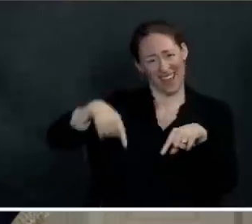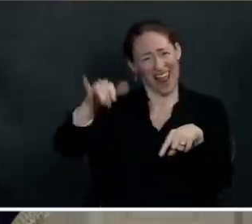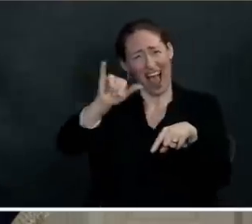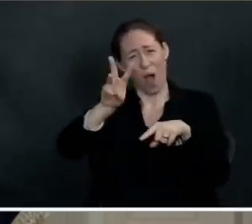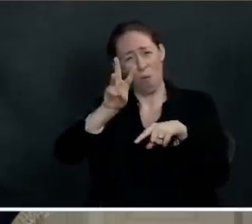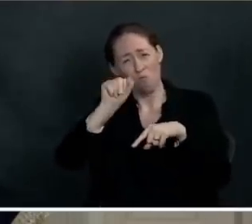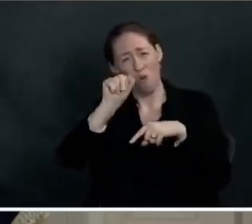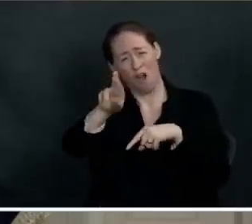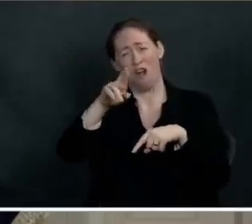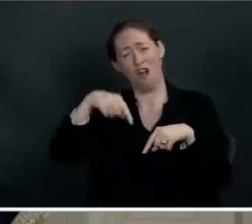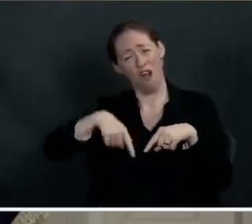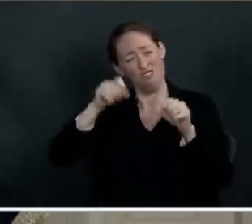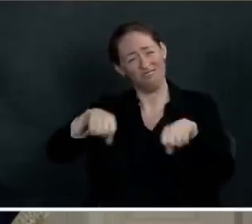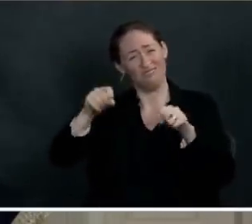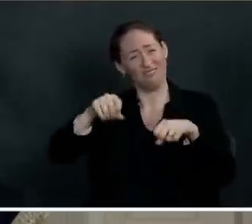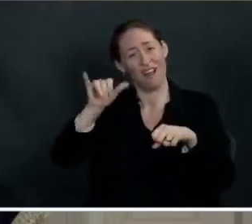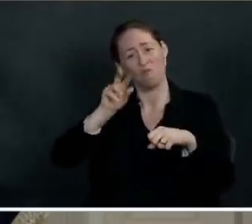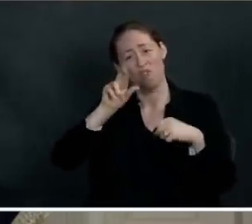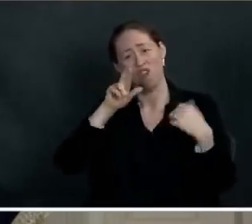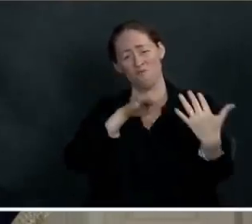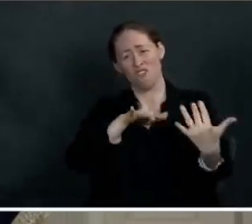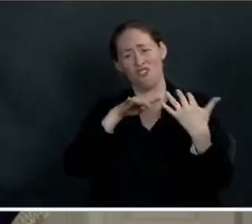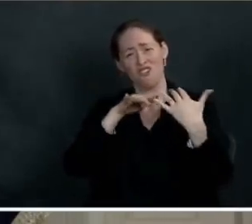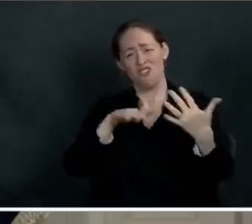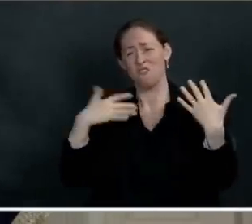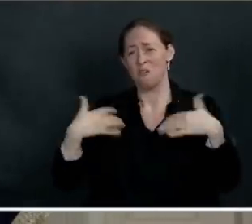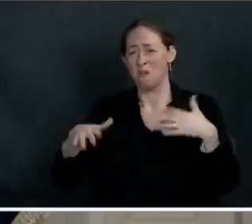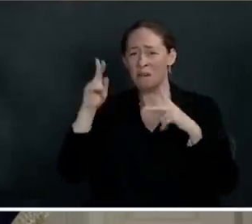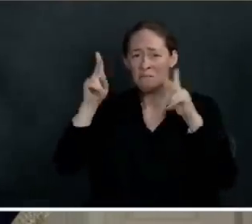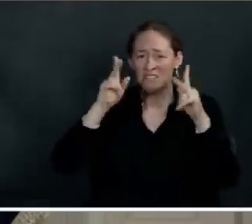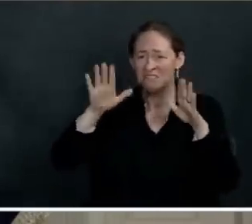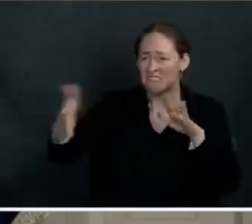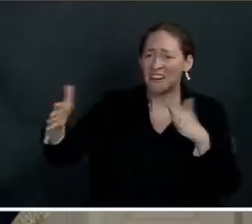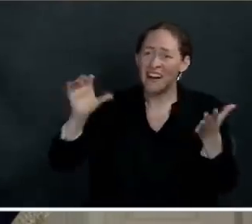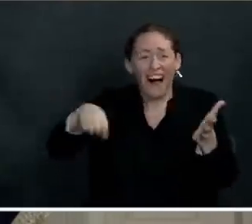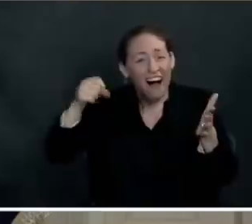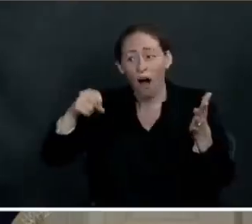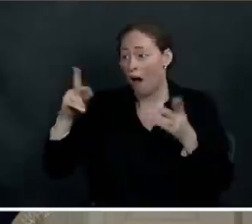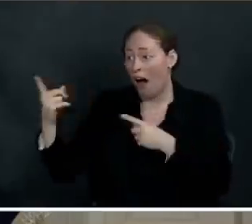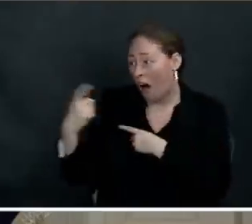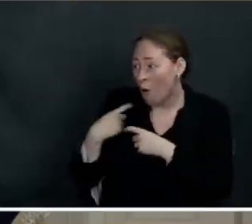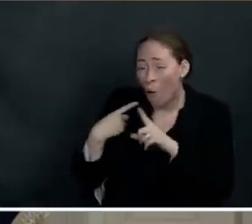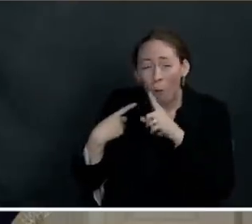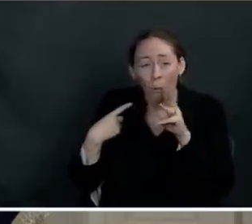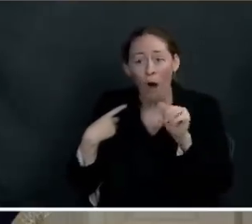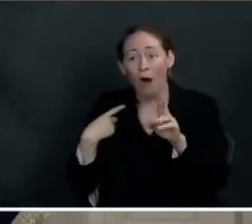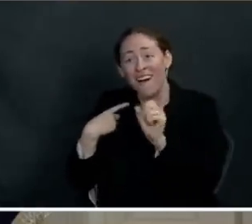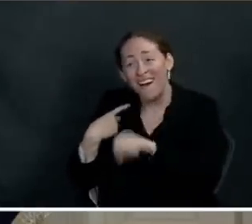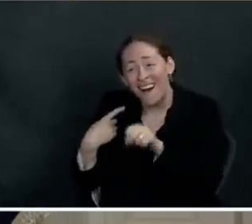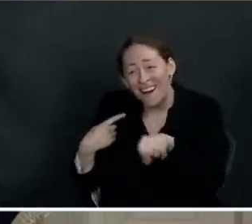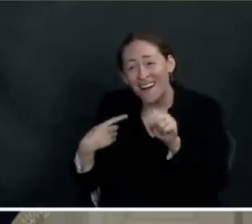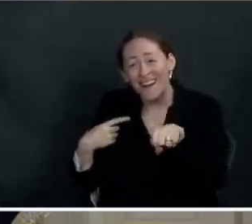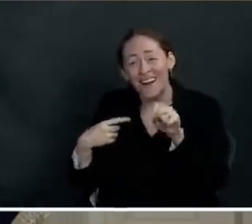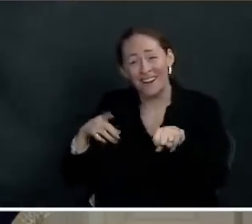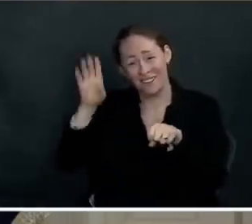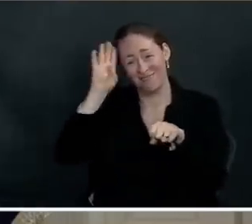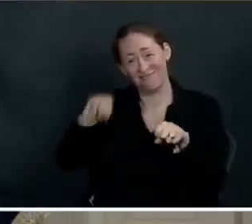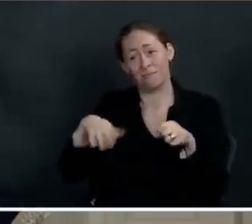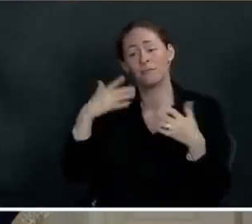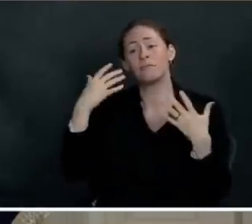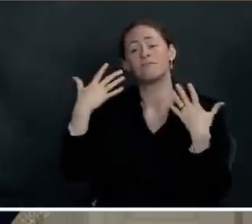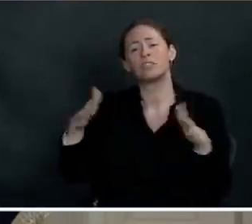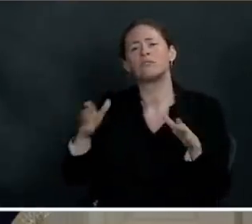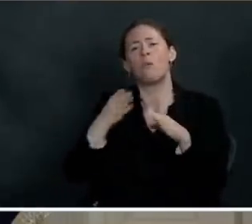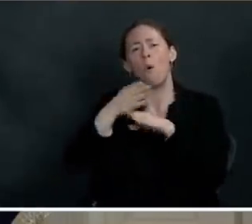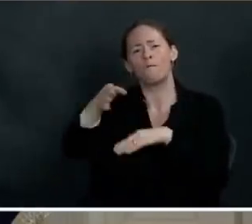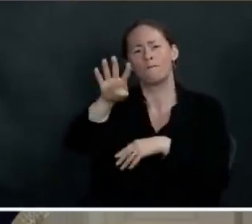say that, people ask, wartime? I say, yeah, more than 400,000 Americans have already died. I